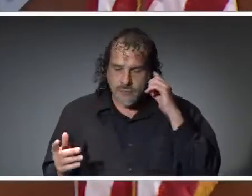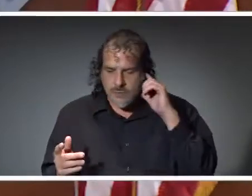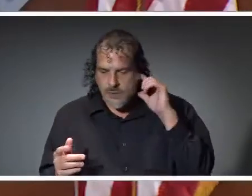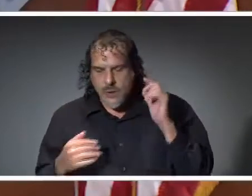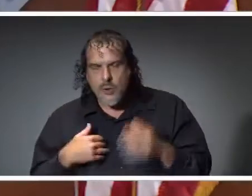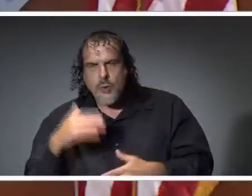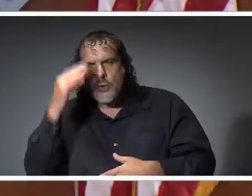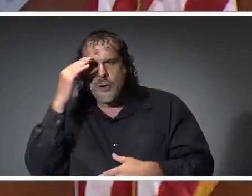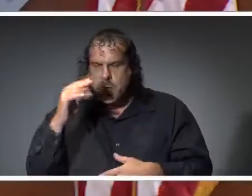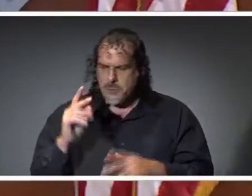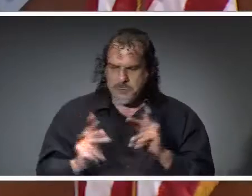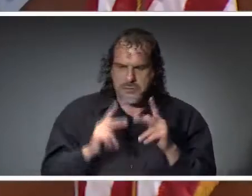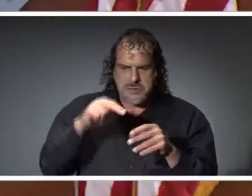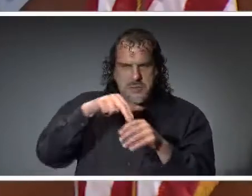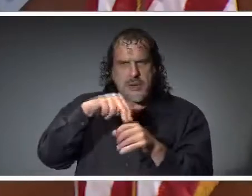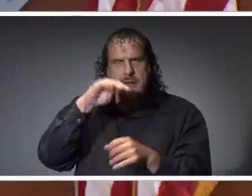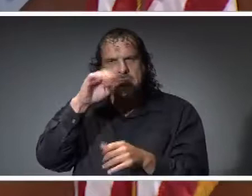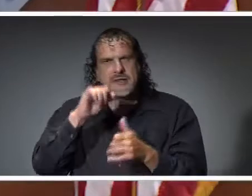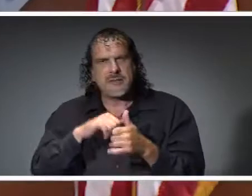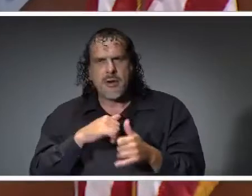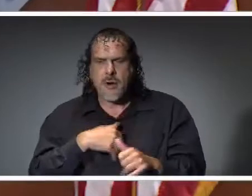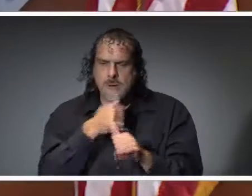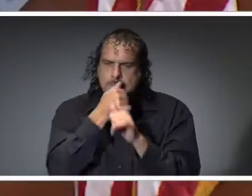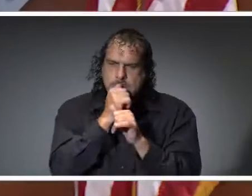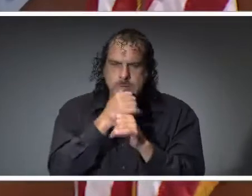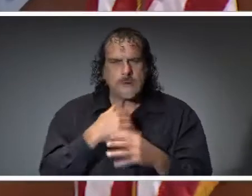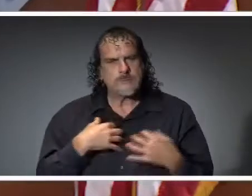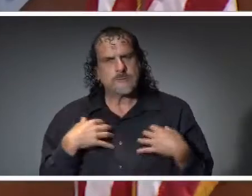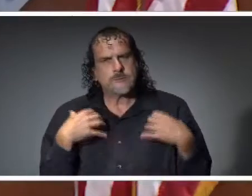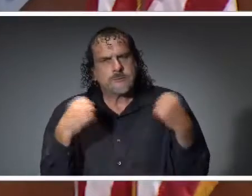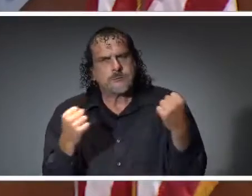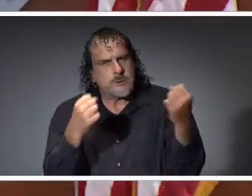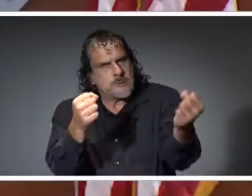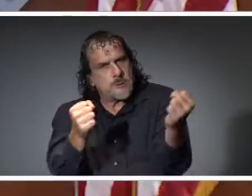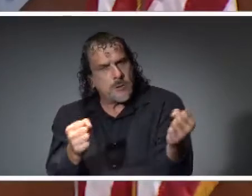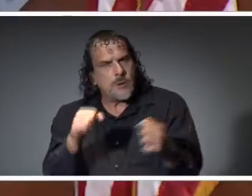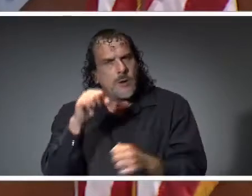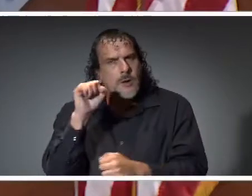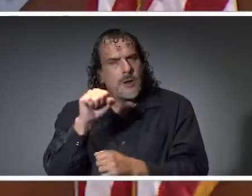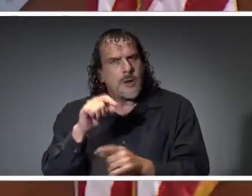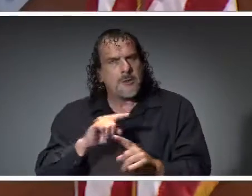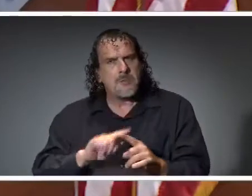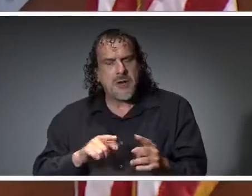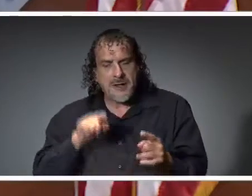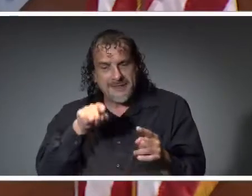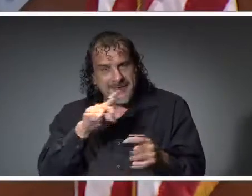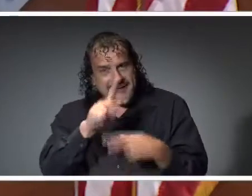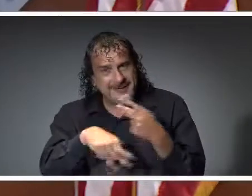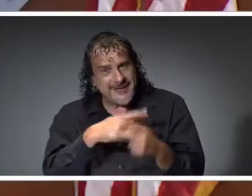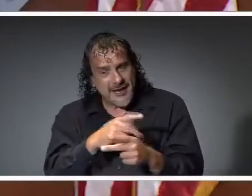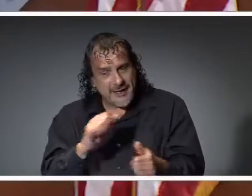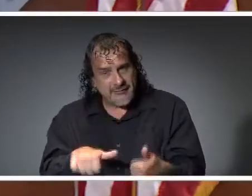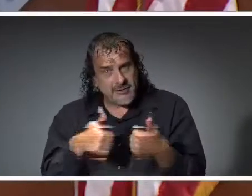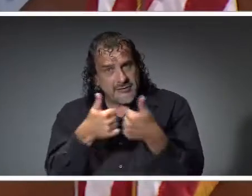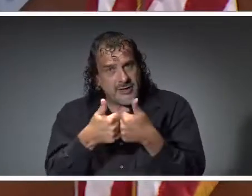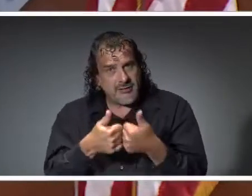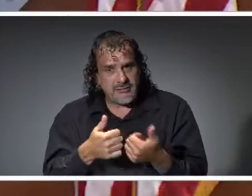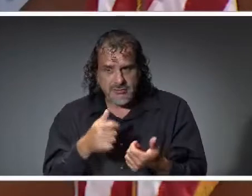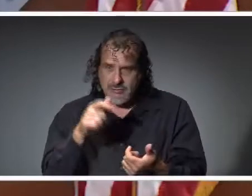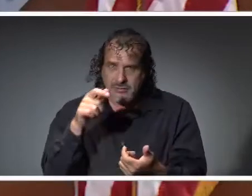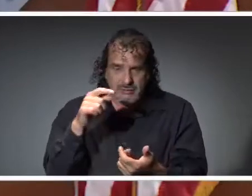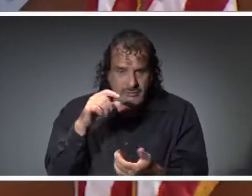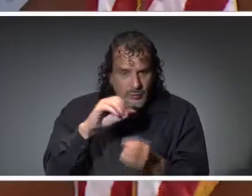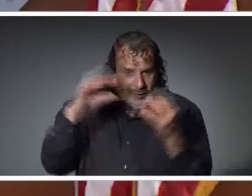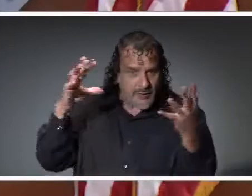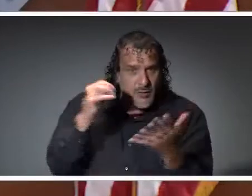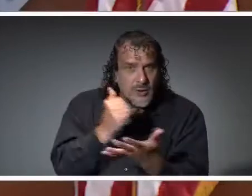strong and resilient, but they should never have to face a challenge like this alone. I know that many